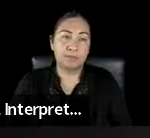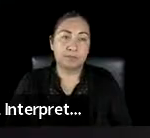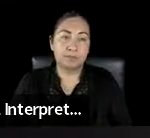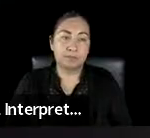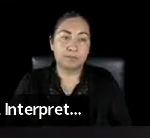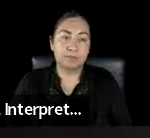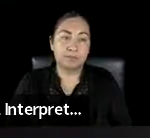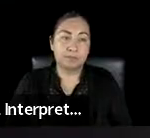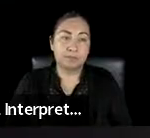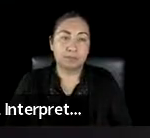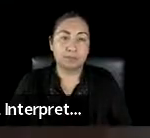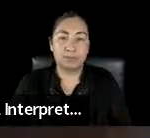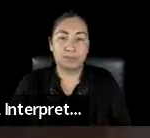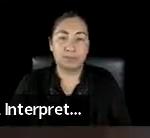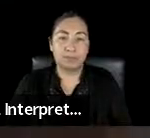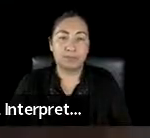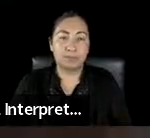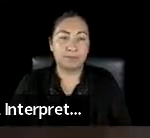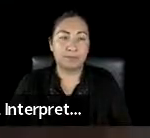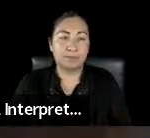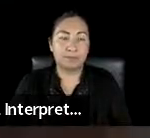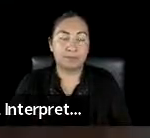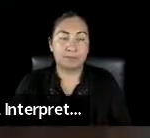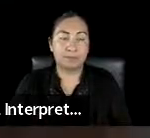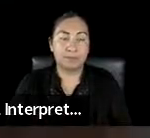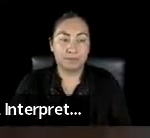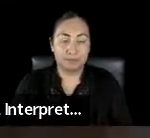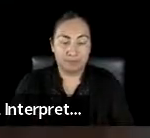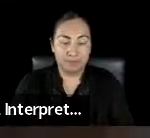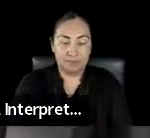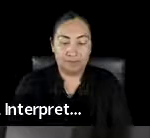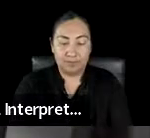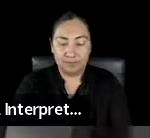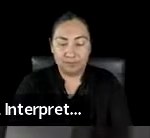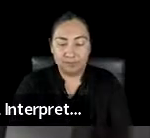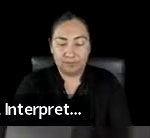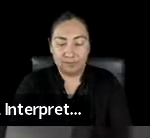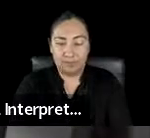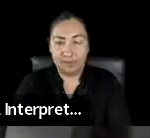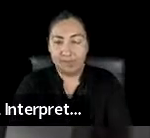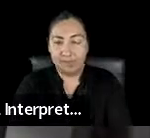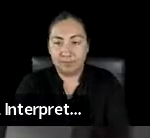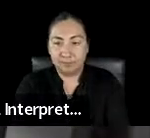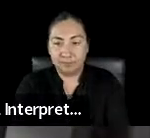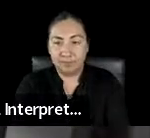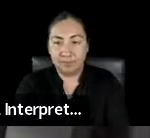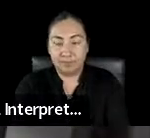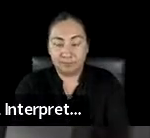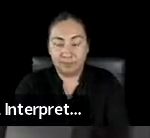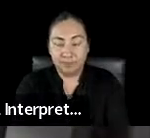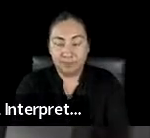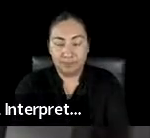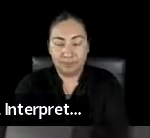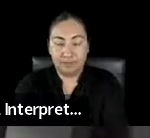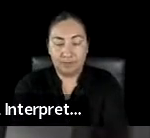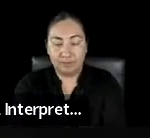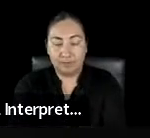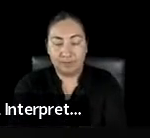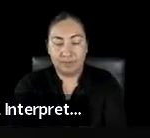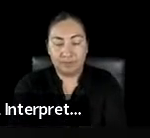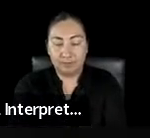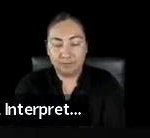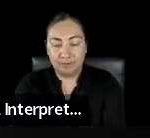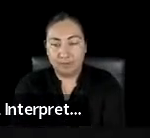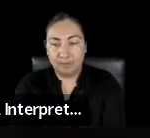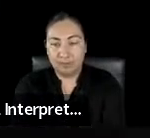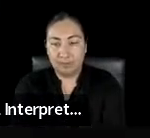Hey, this is Grace. Where have you been the last couple of weeks? You've been really down lately. I'm kind of worried. I heard